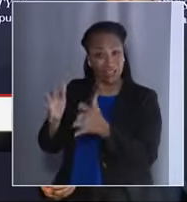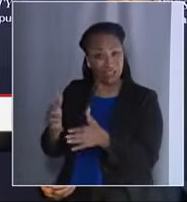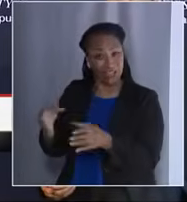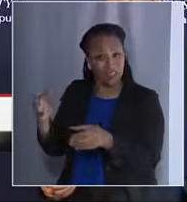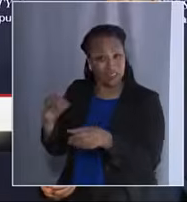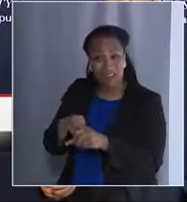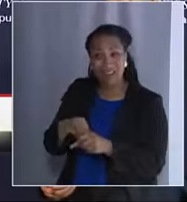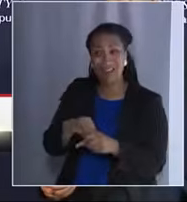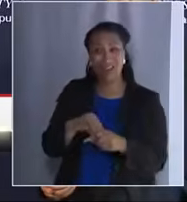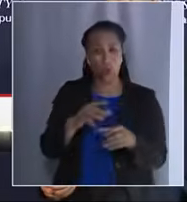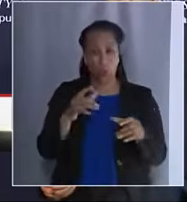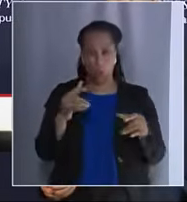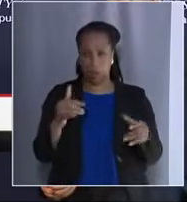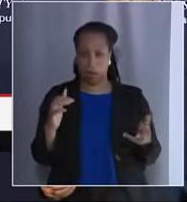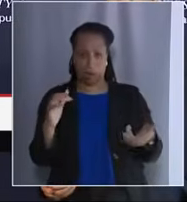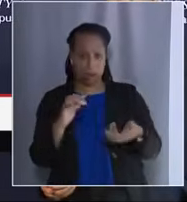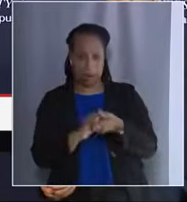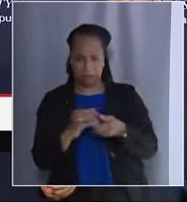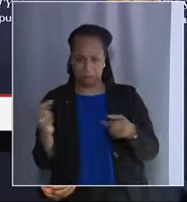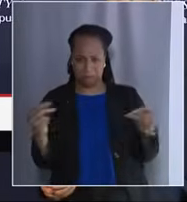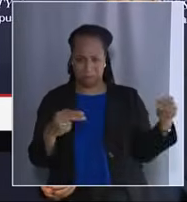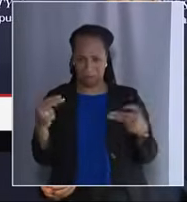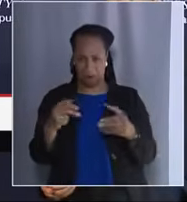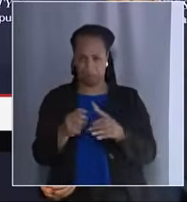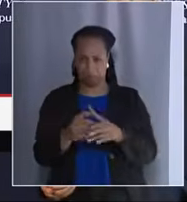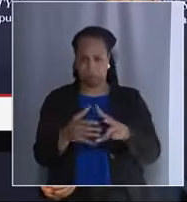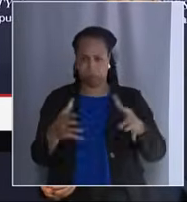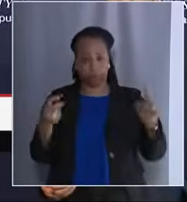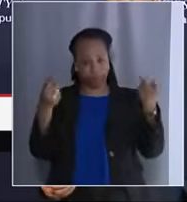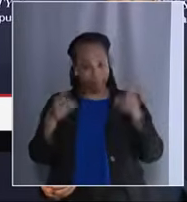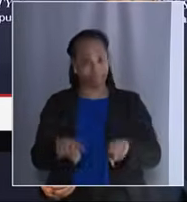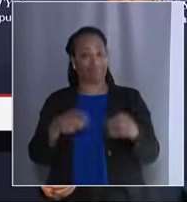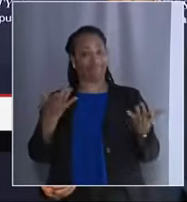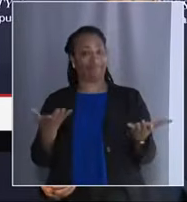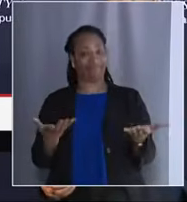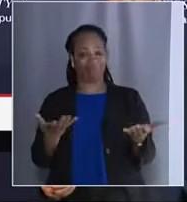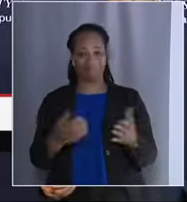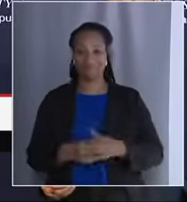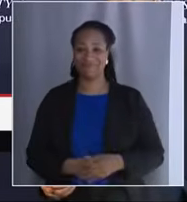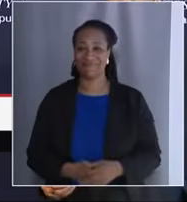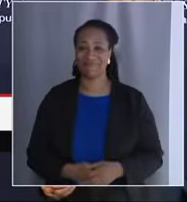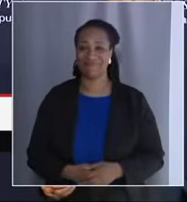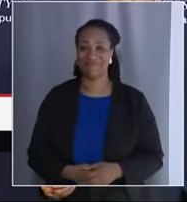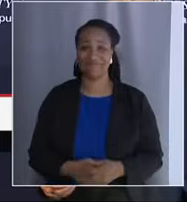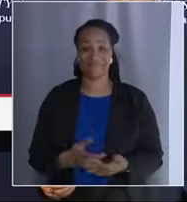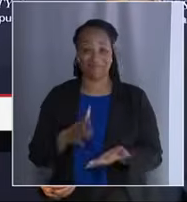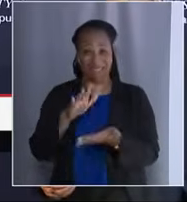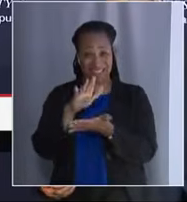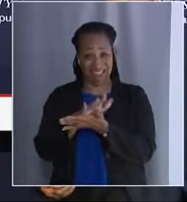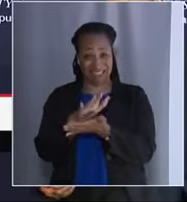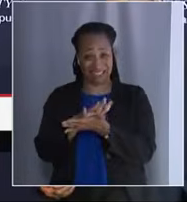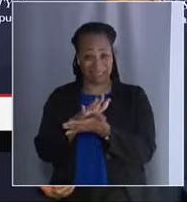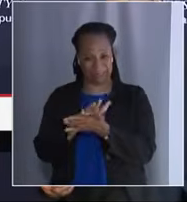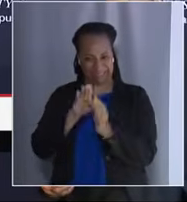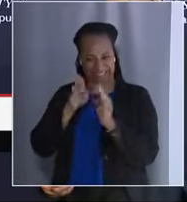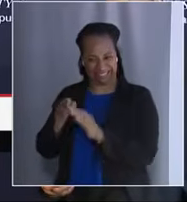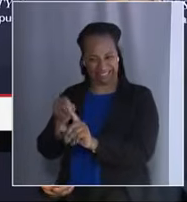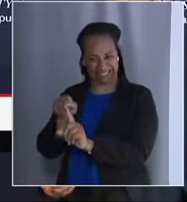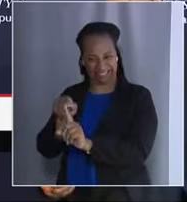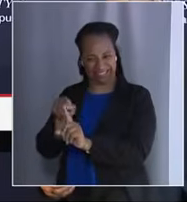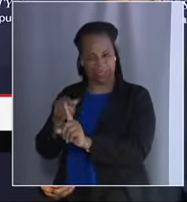had designers from the academic side working with contractors and